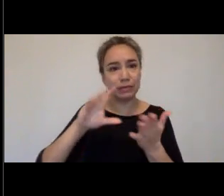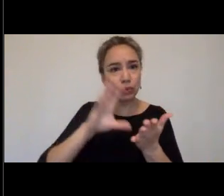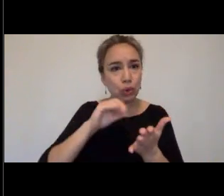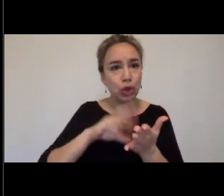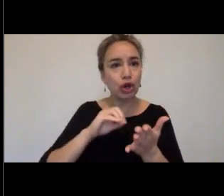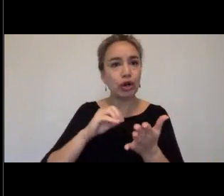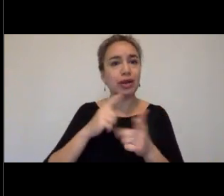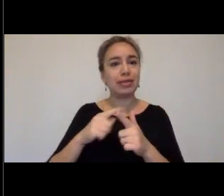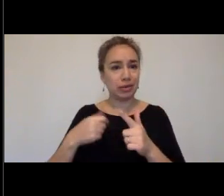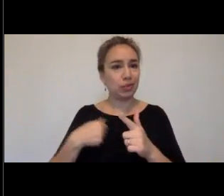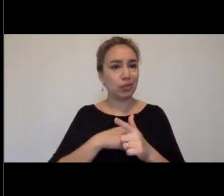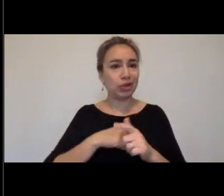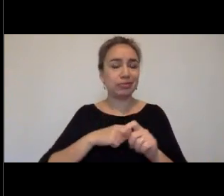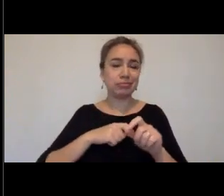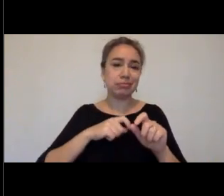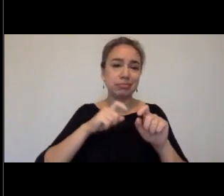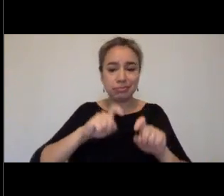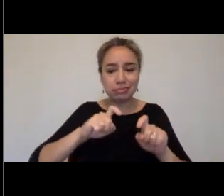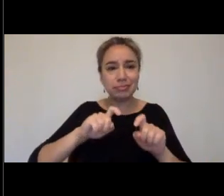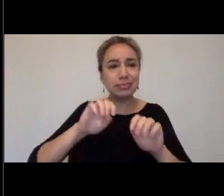assessed on in homework and exams.